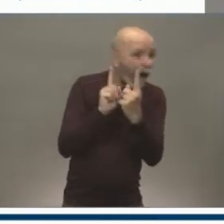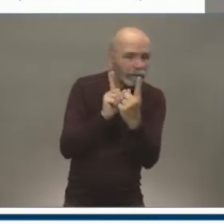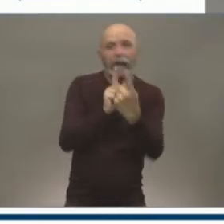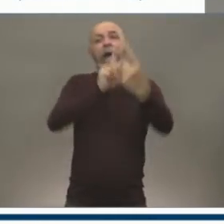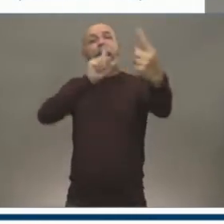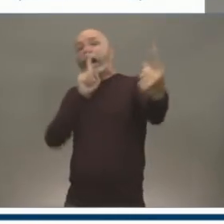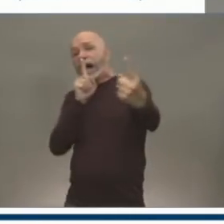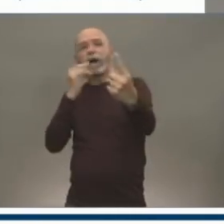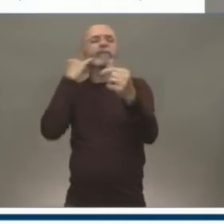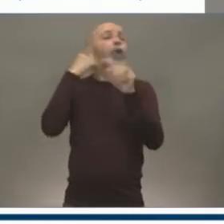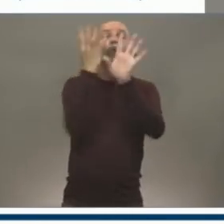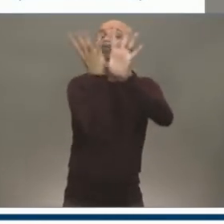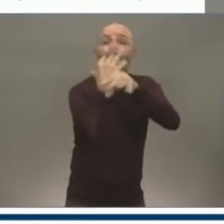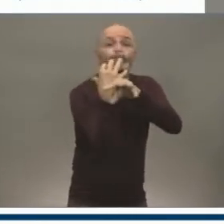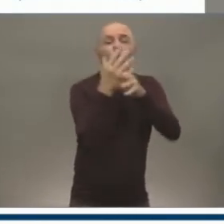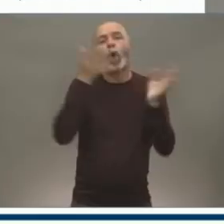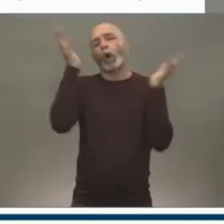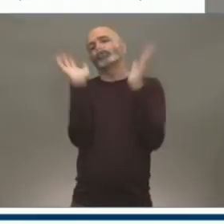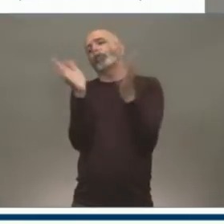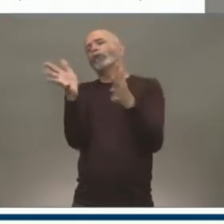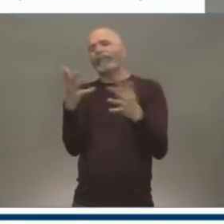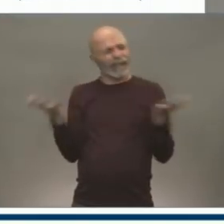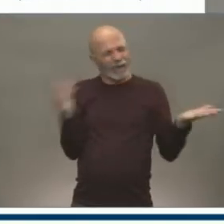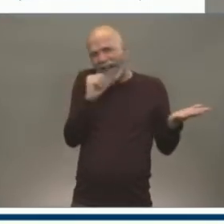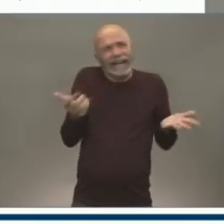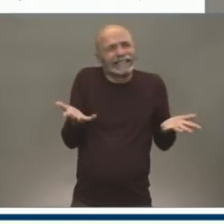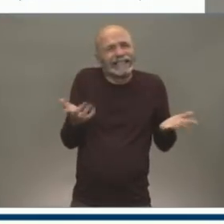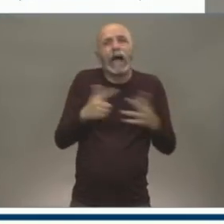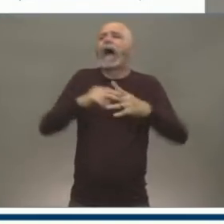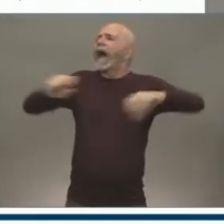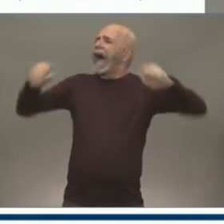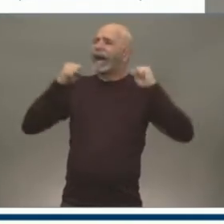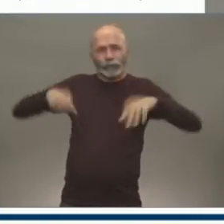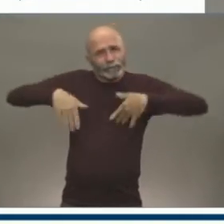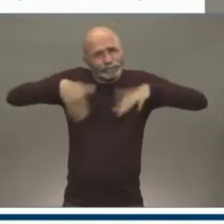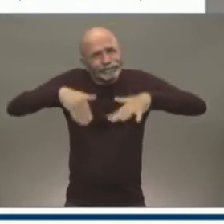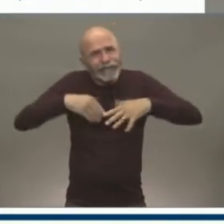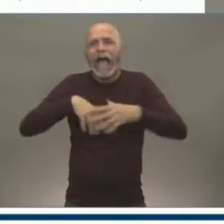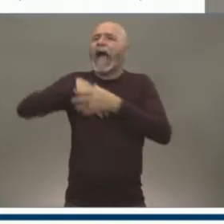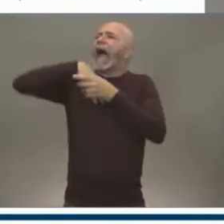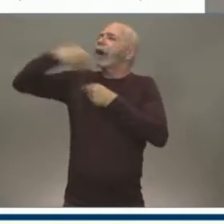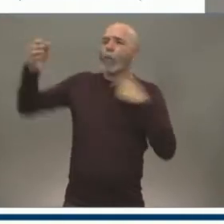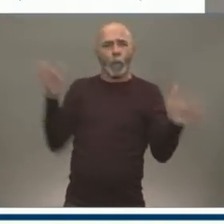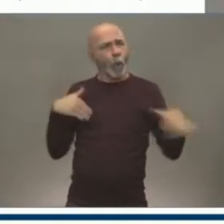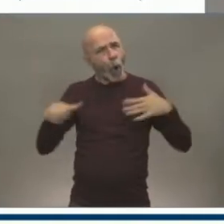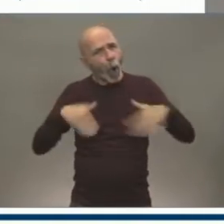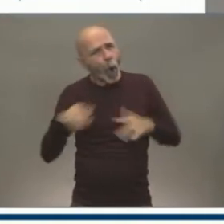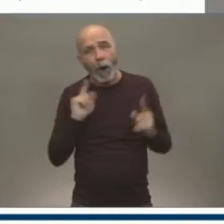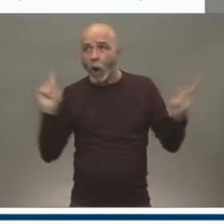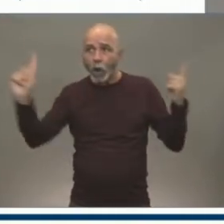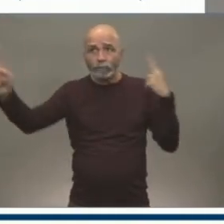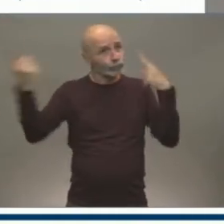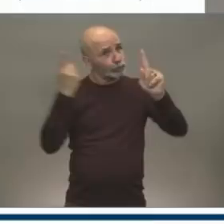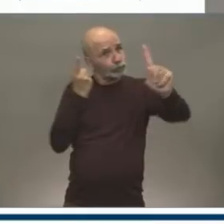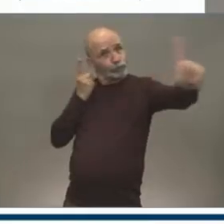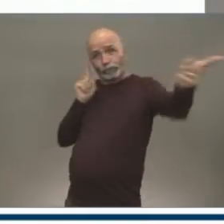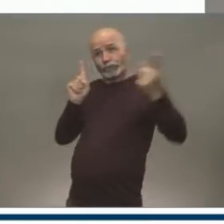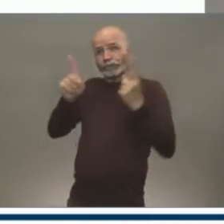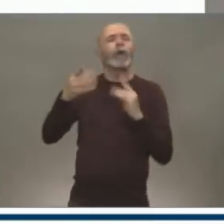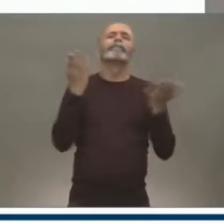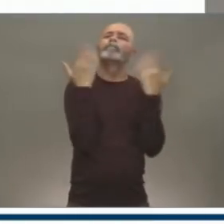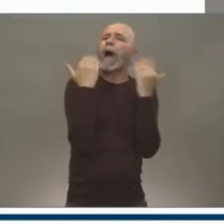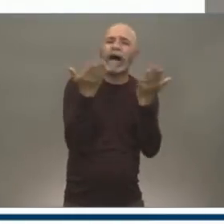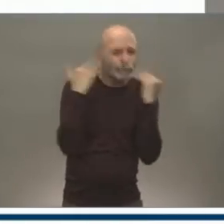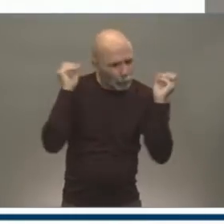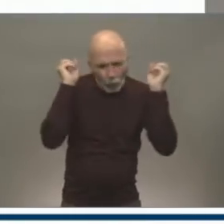Maintain a healthy diet and make time for exercise. A walk outdoors is great. Fresh air is wonderful.